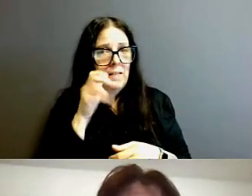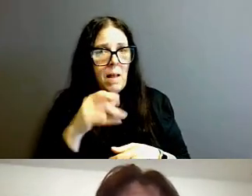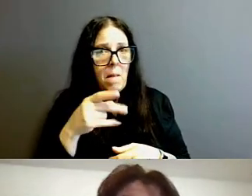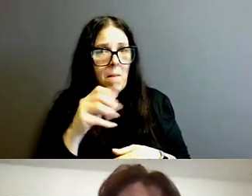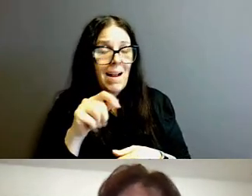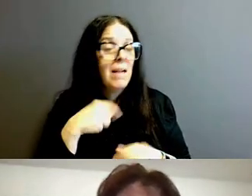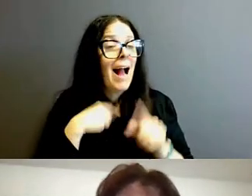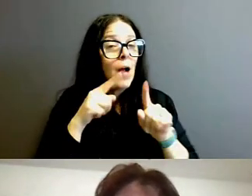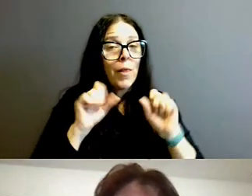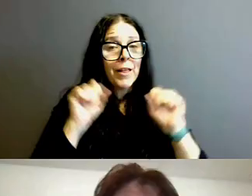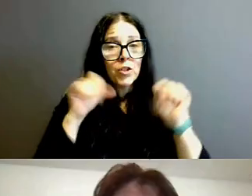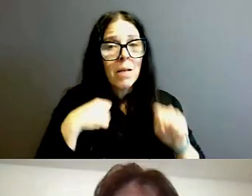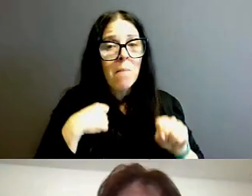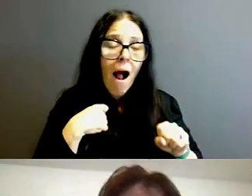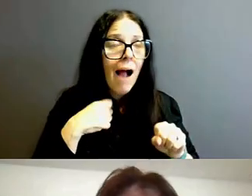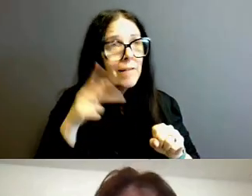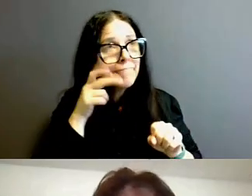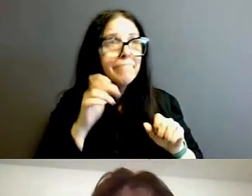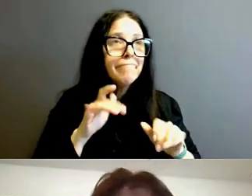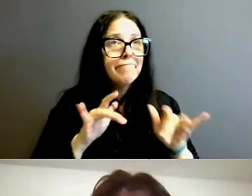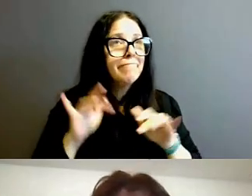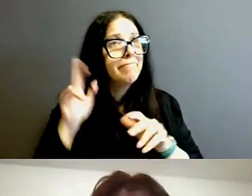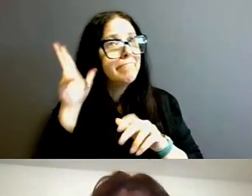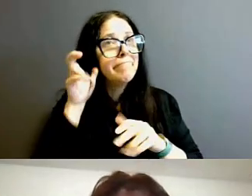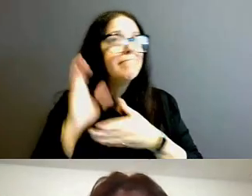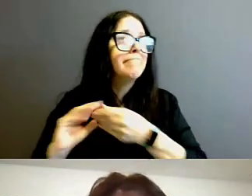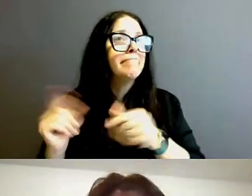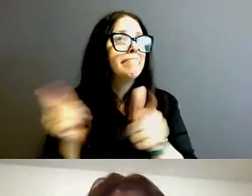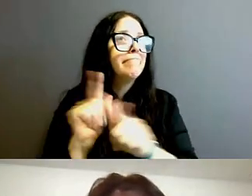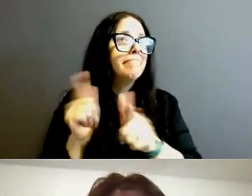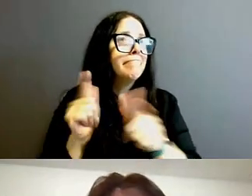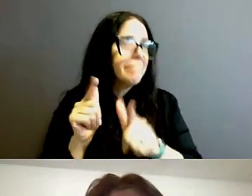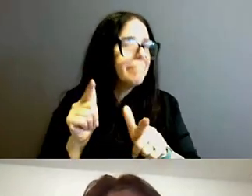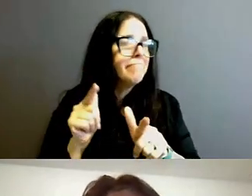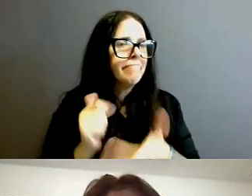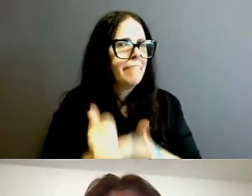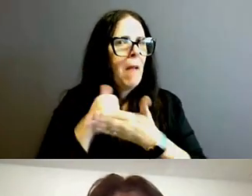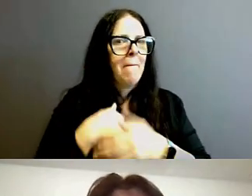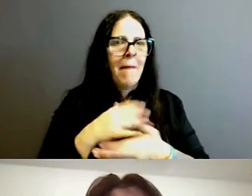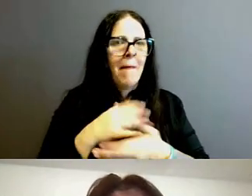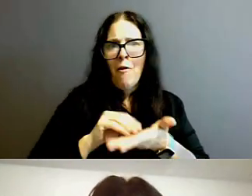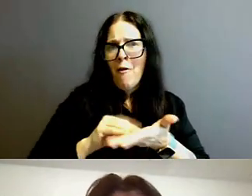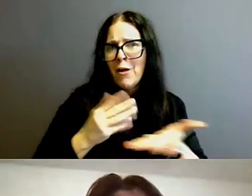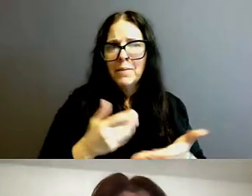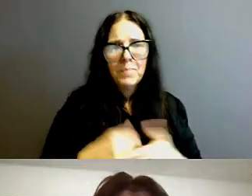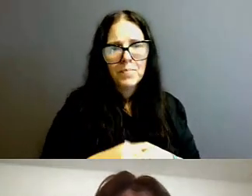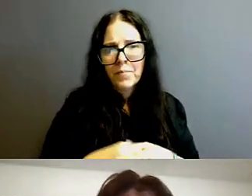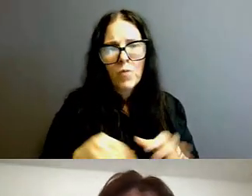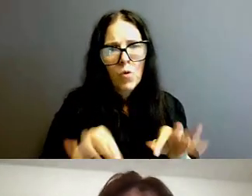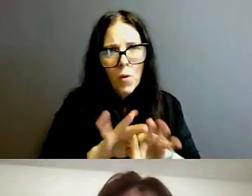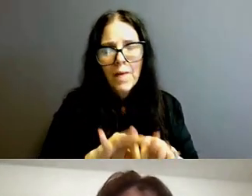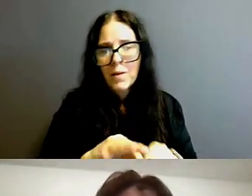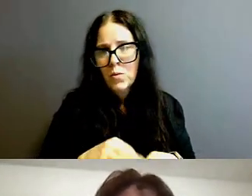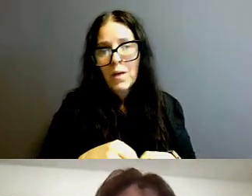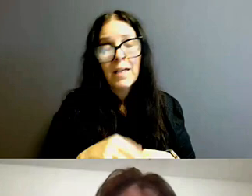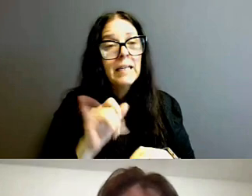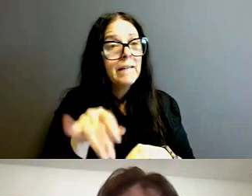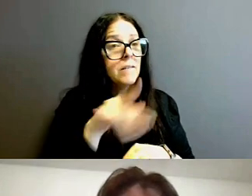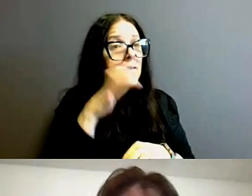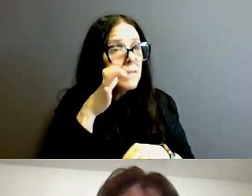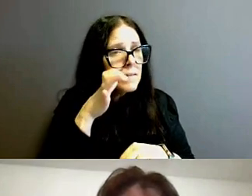gym. I've replaced my music. So, yeah, do give us feedback if you want